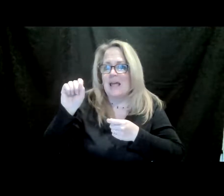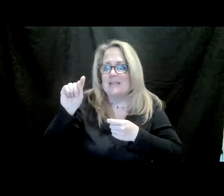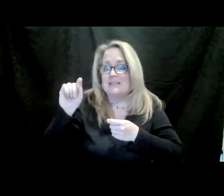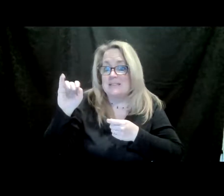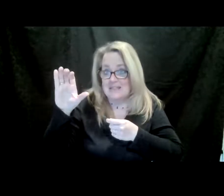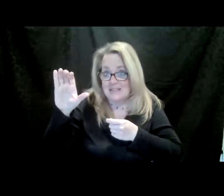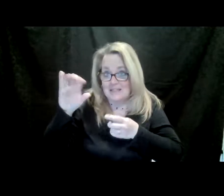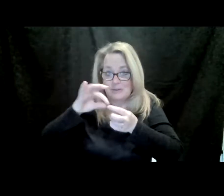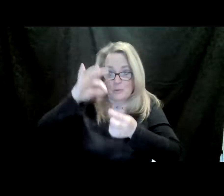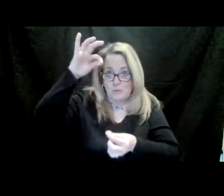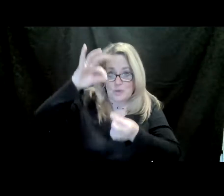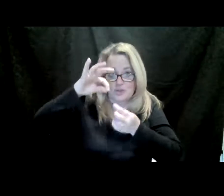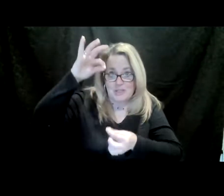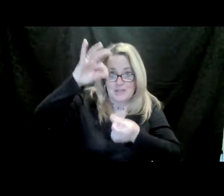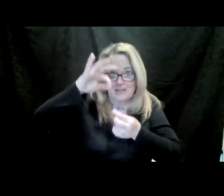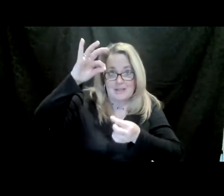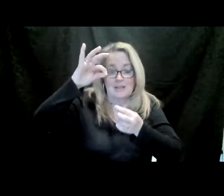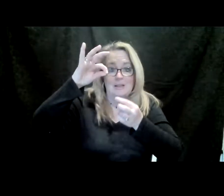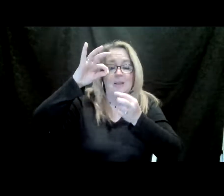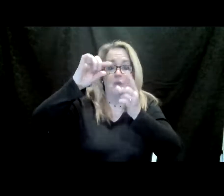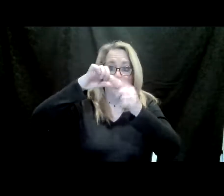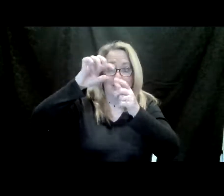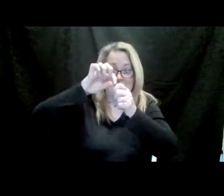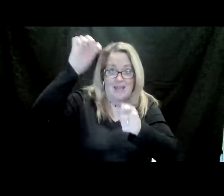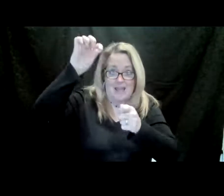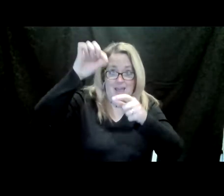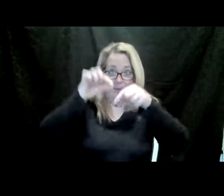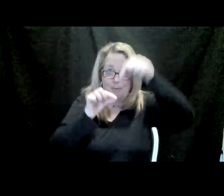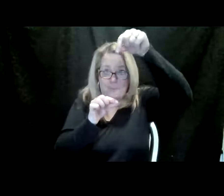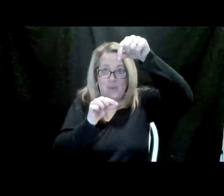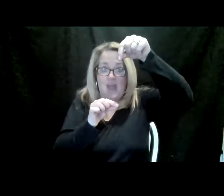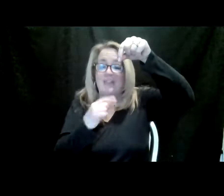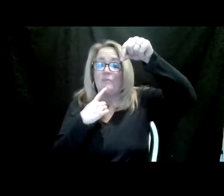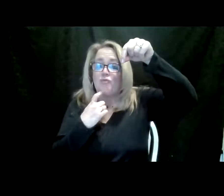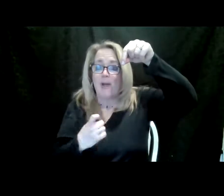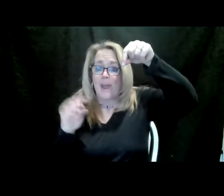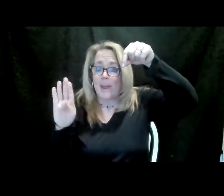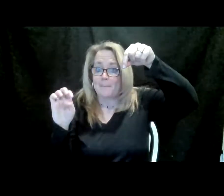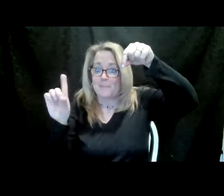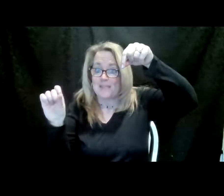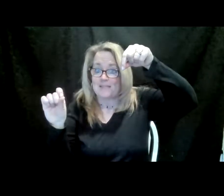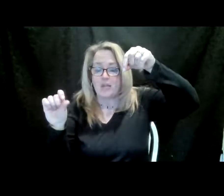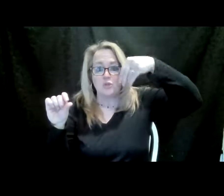string of these, happen to be red metallic beads. And so they make a sound when you shake them, and